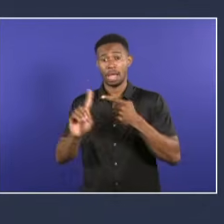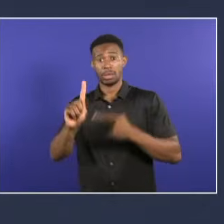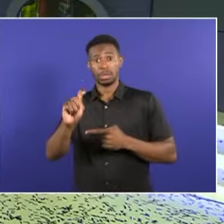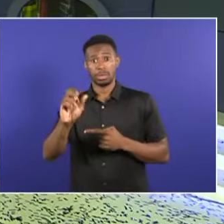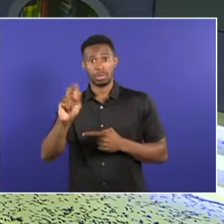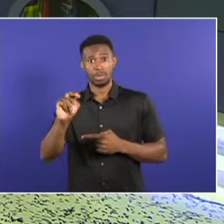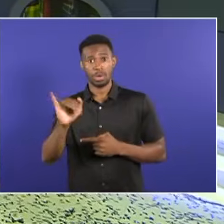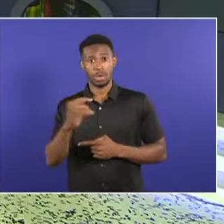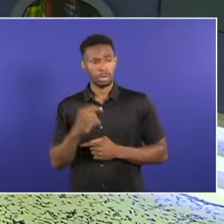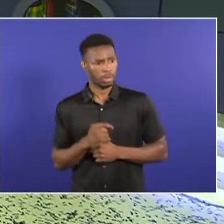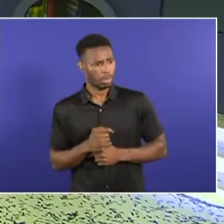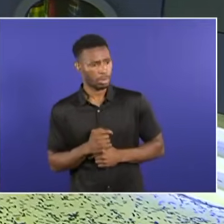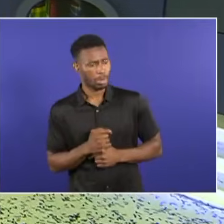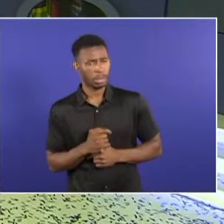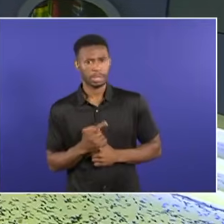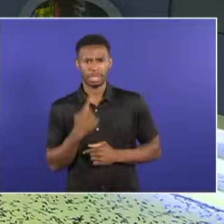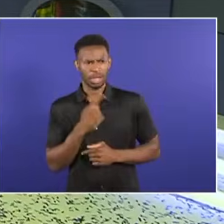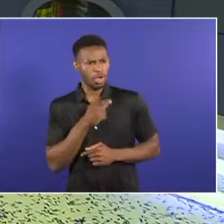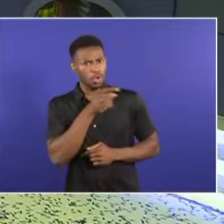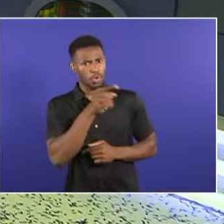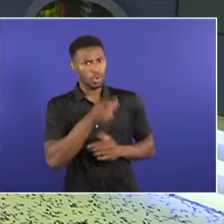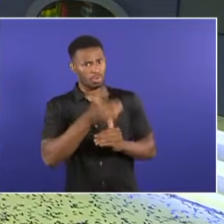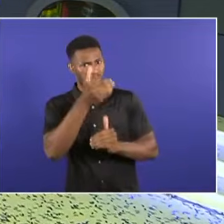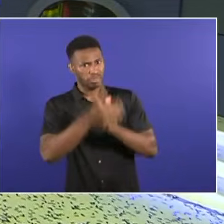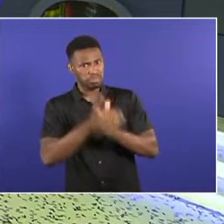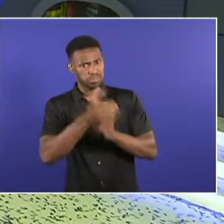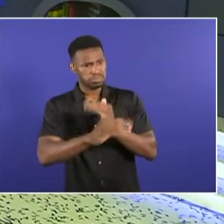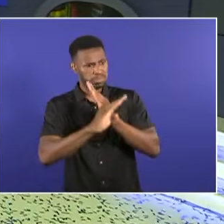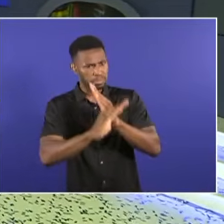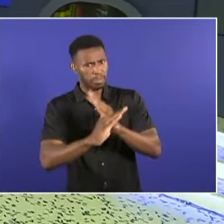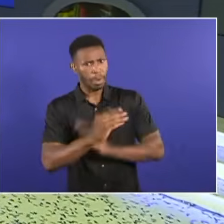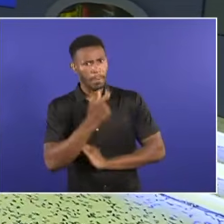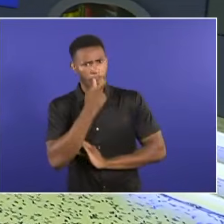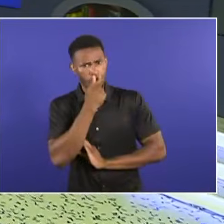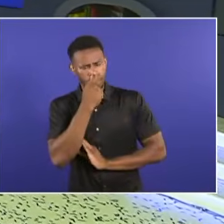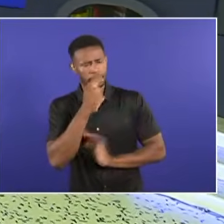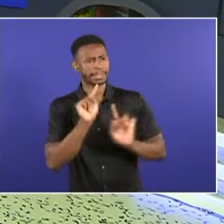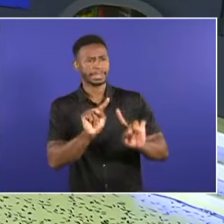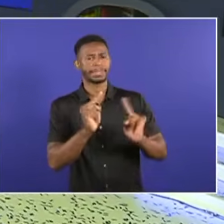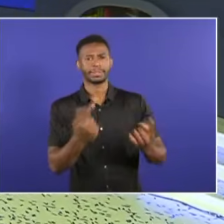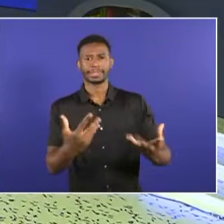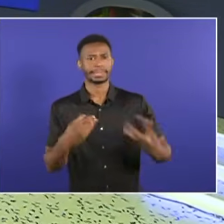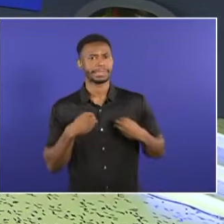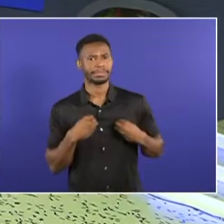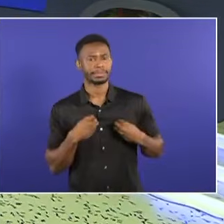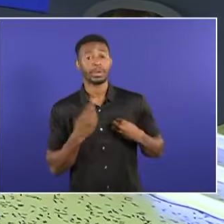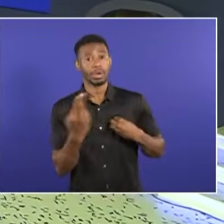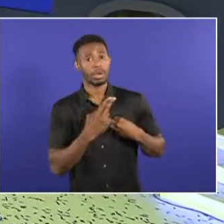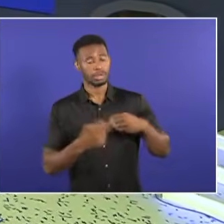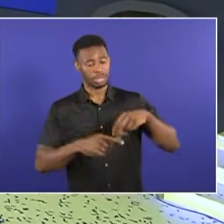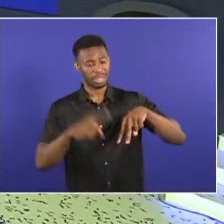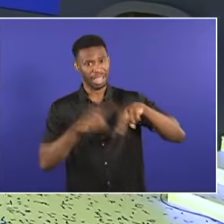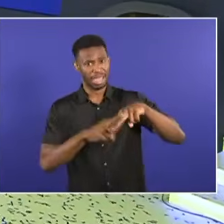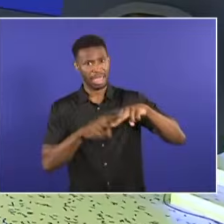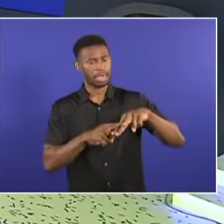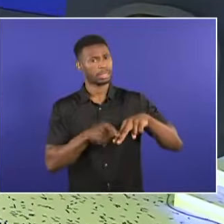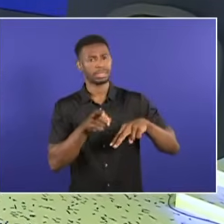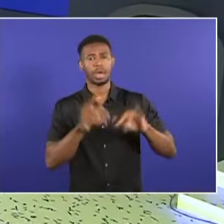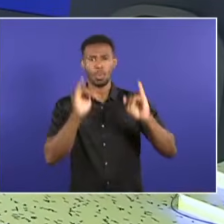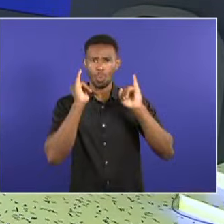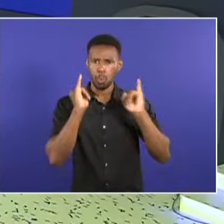say, that defending Mugabe was indefensible and AIDS was a crisis causing untold loss and